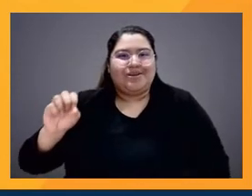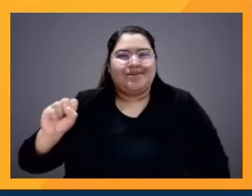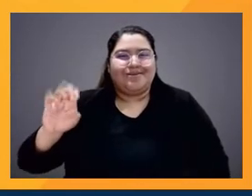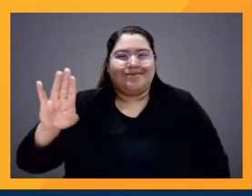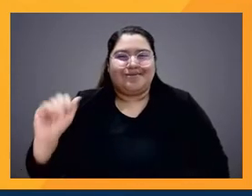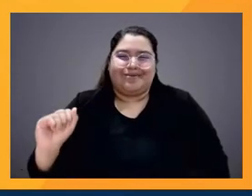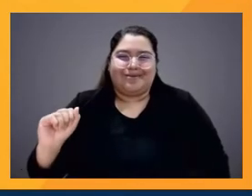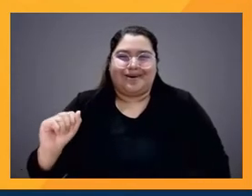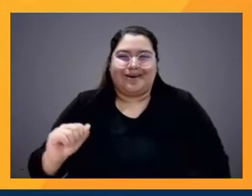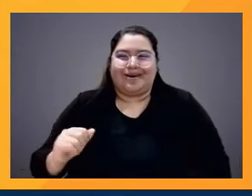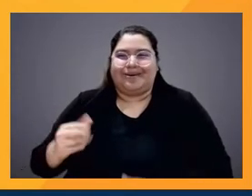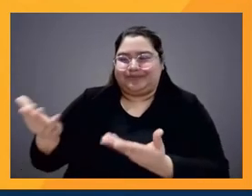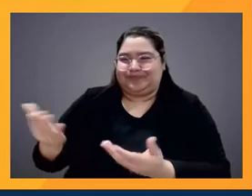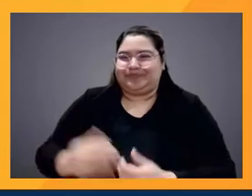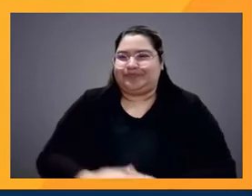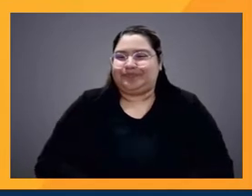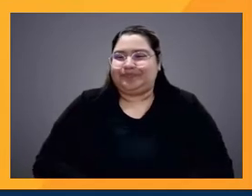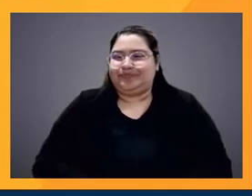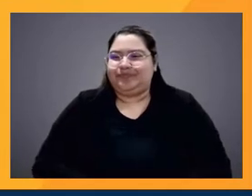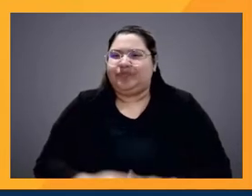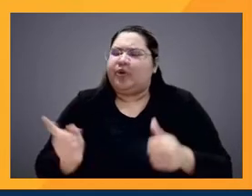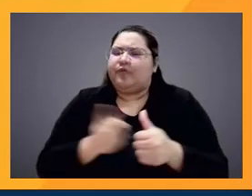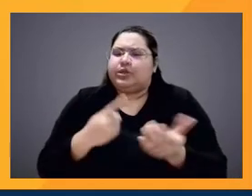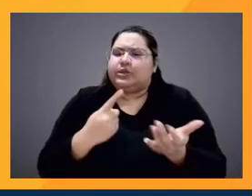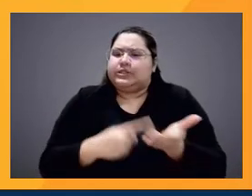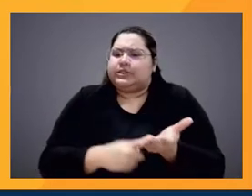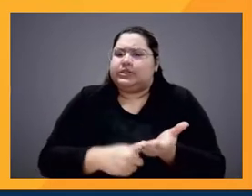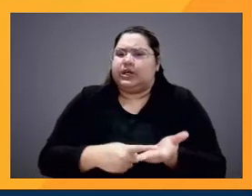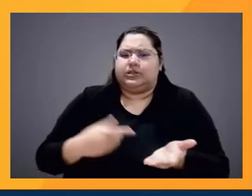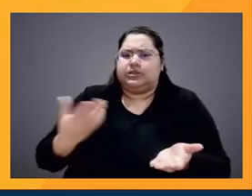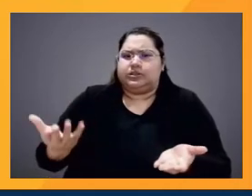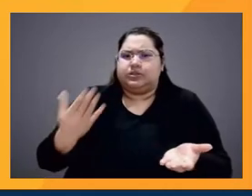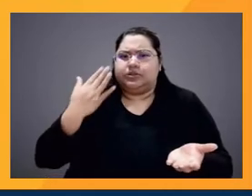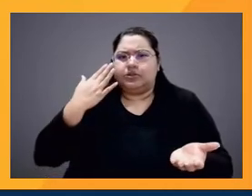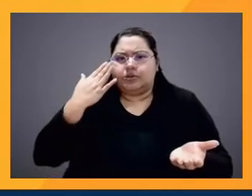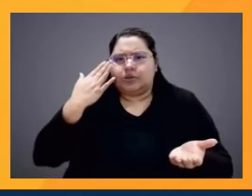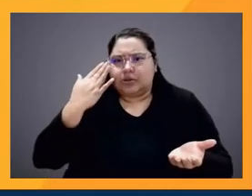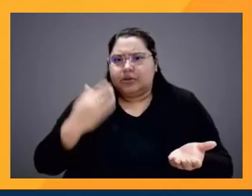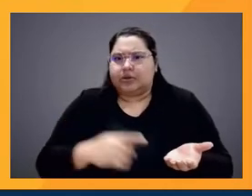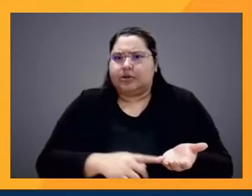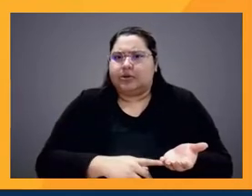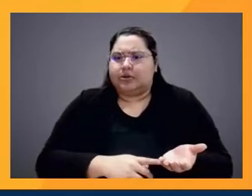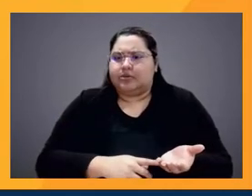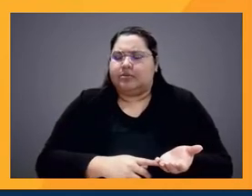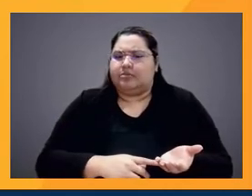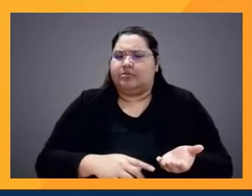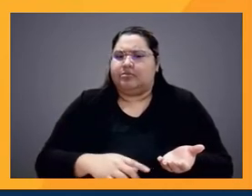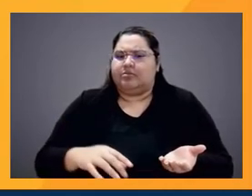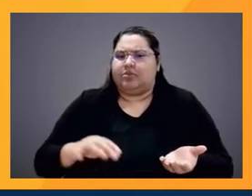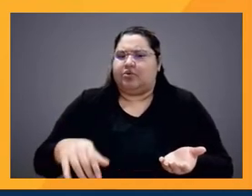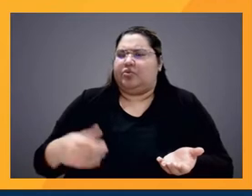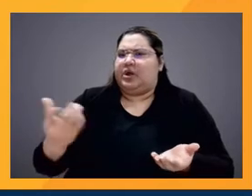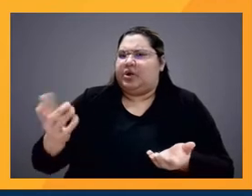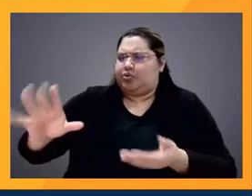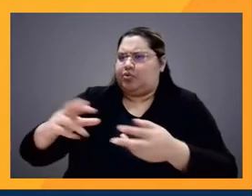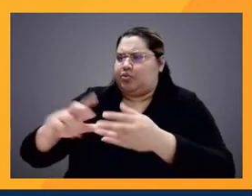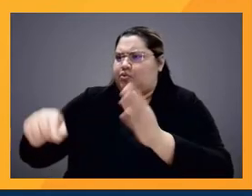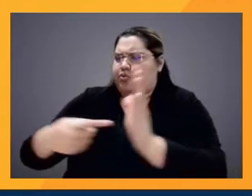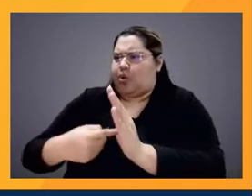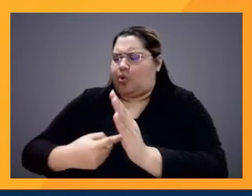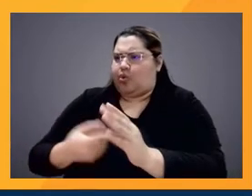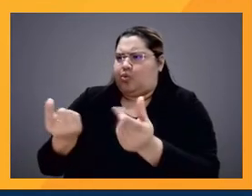expanding assistance to entrepreneurs in underserved communities. She grew up in a small business family and has been an entrepreneur herself. She spent